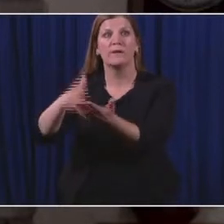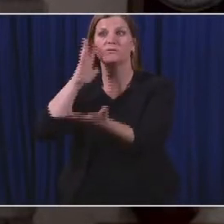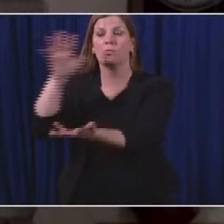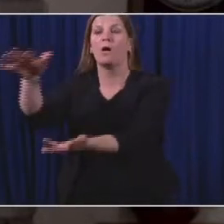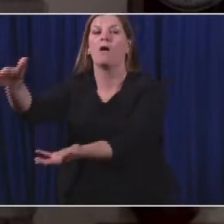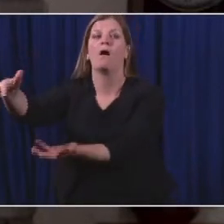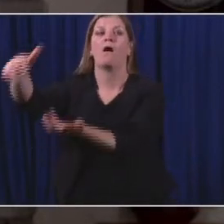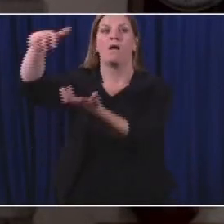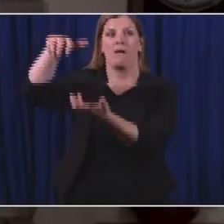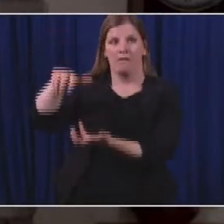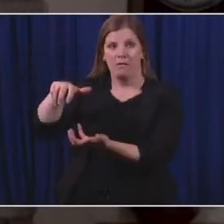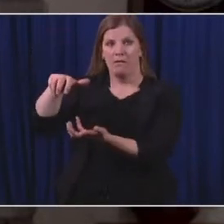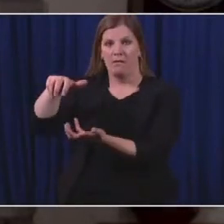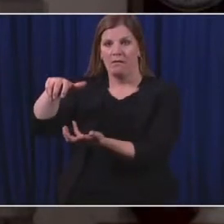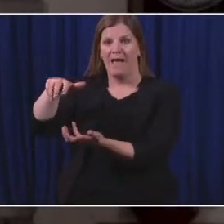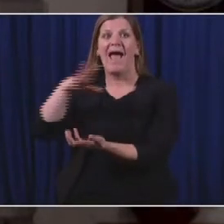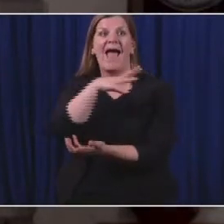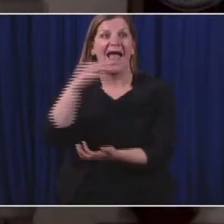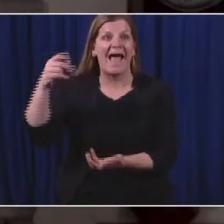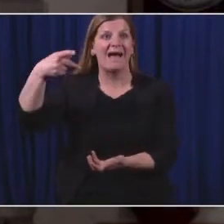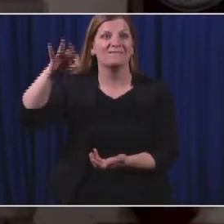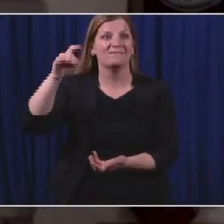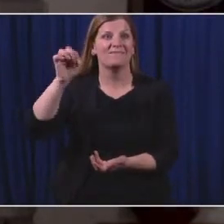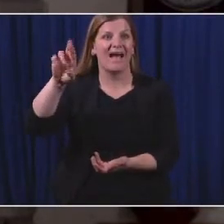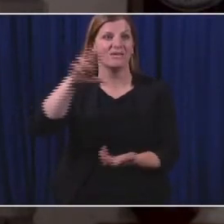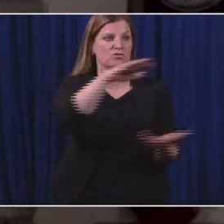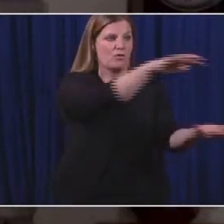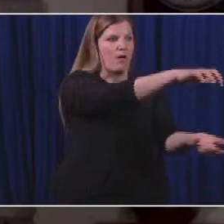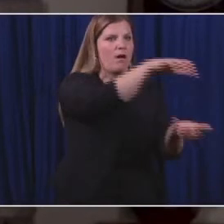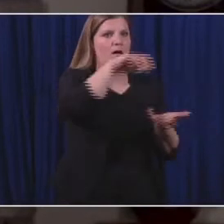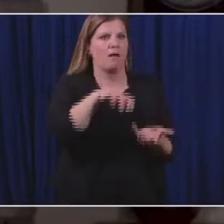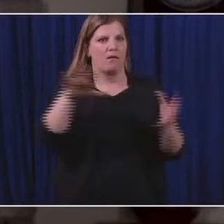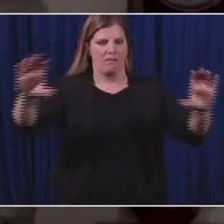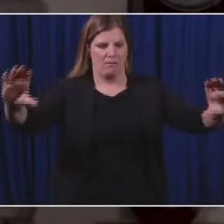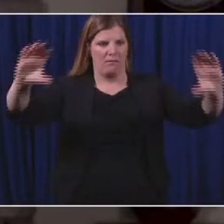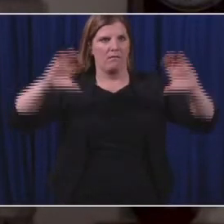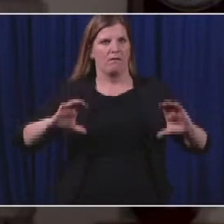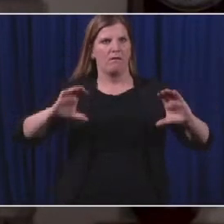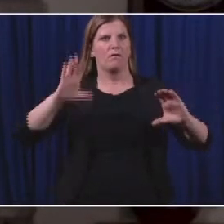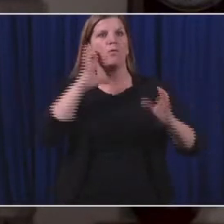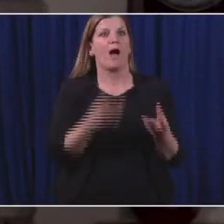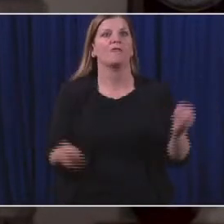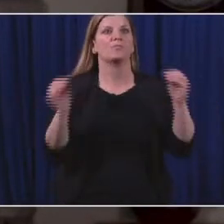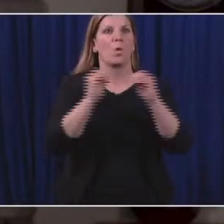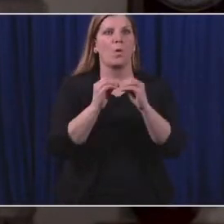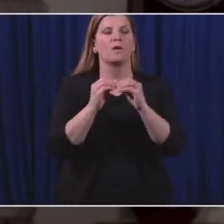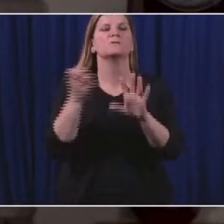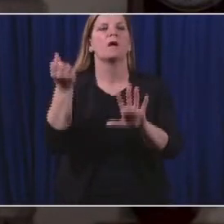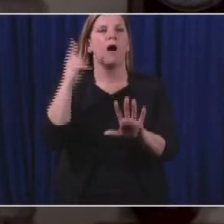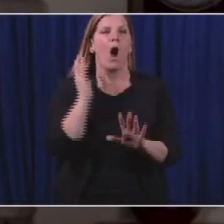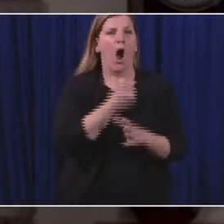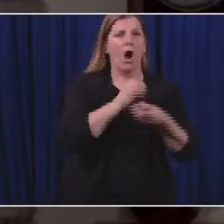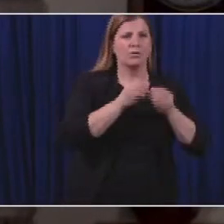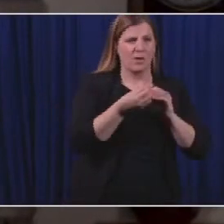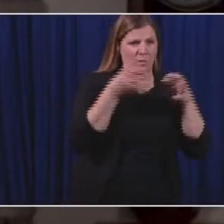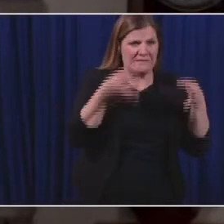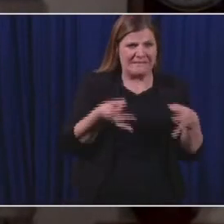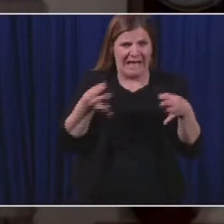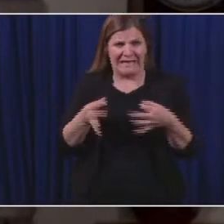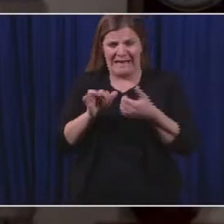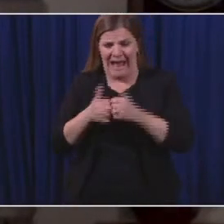as well as Pfizer. So these numbers are based upon that.